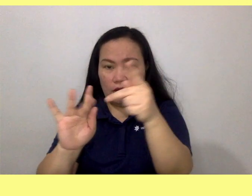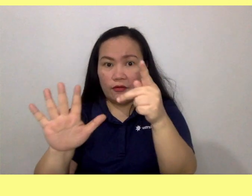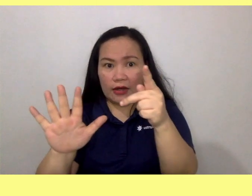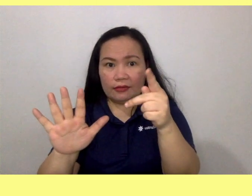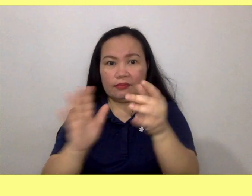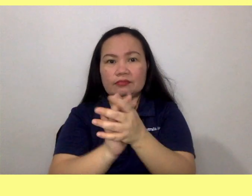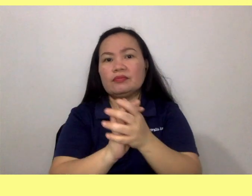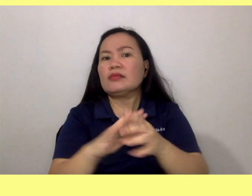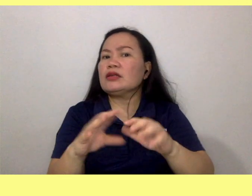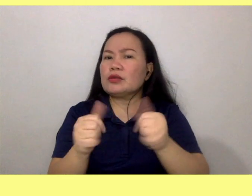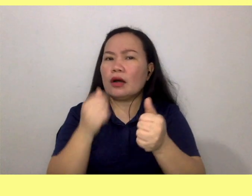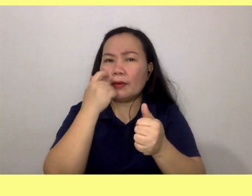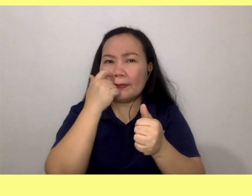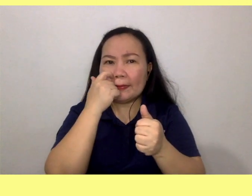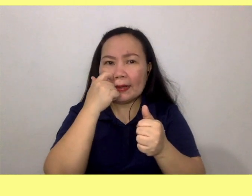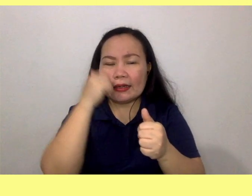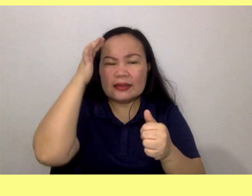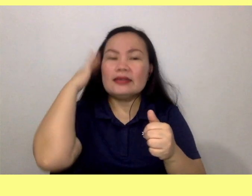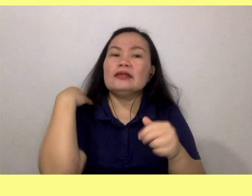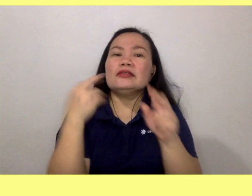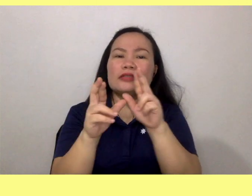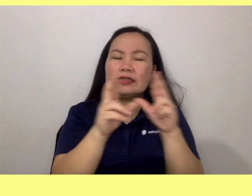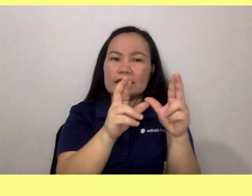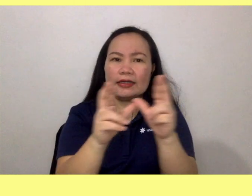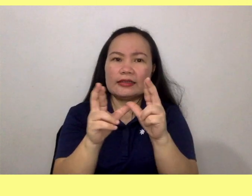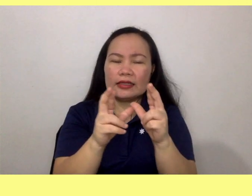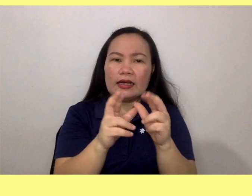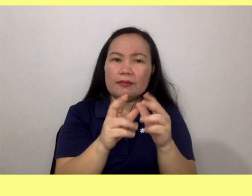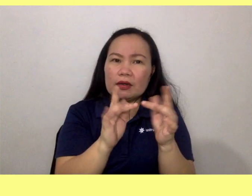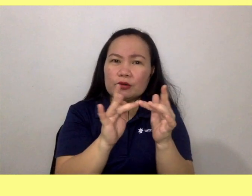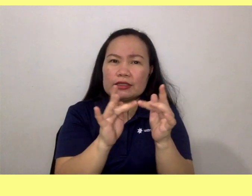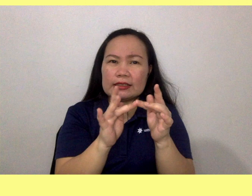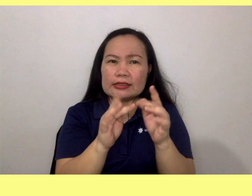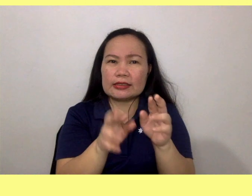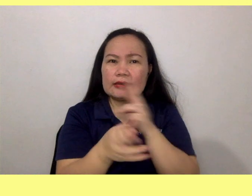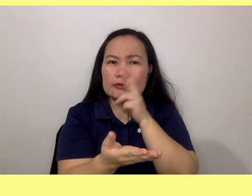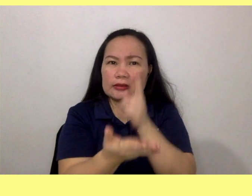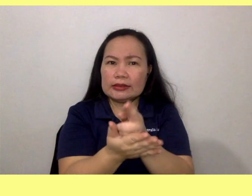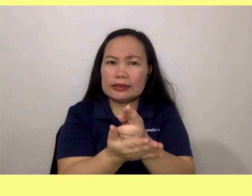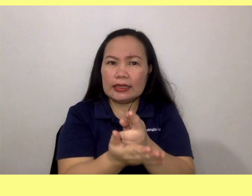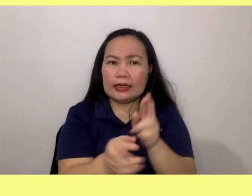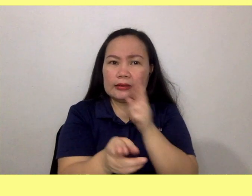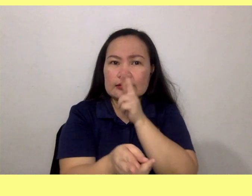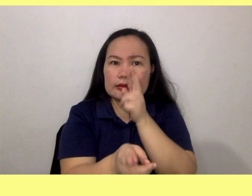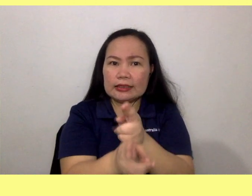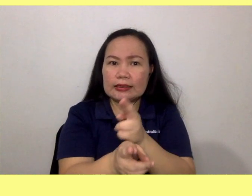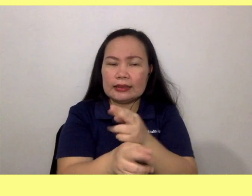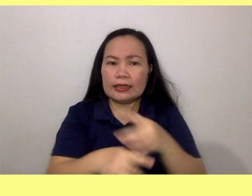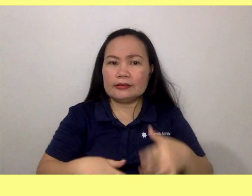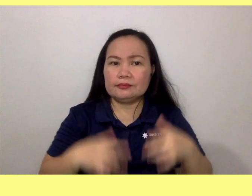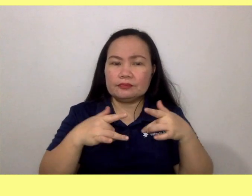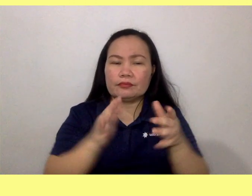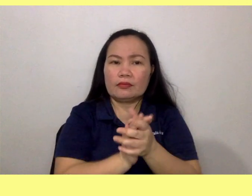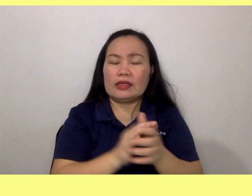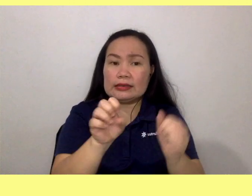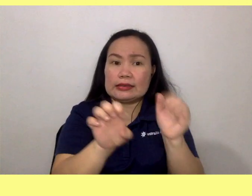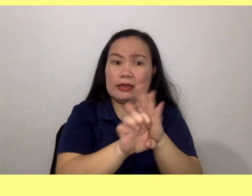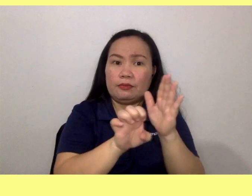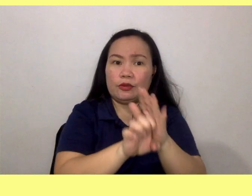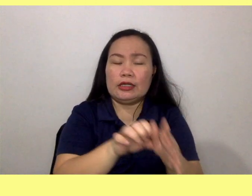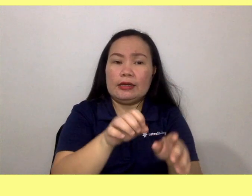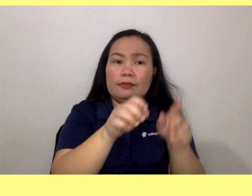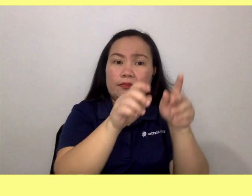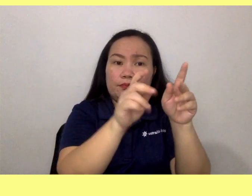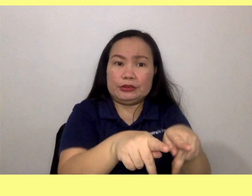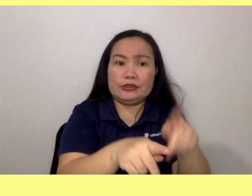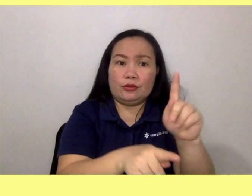paano ba natin marirelate sa real life ang many-to-one function? Parang ganito lang yon. Si person 1 tsaka si